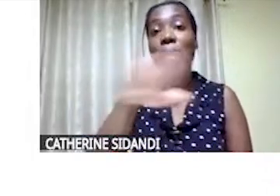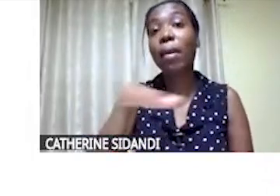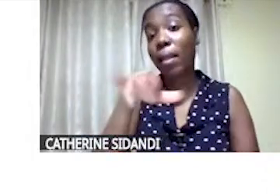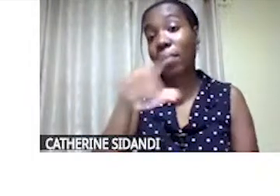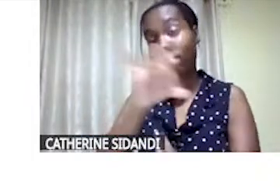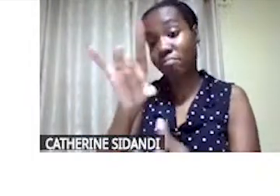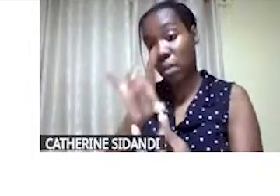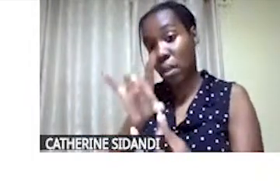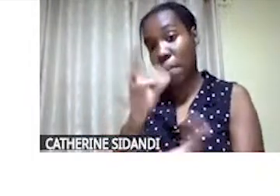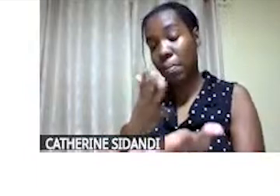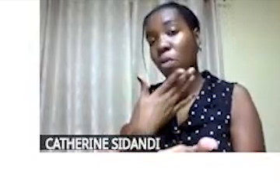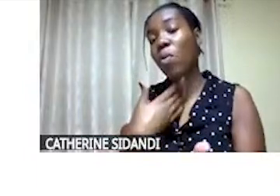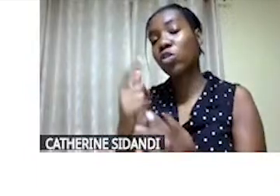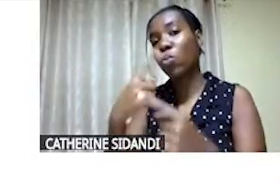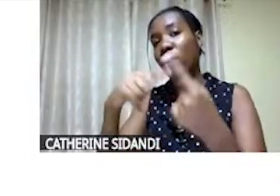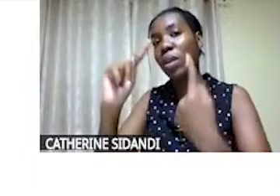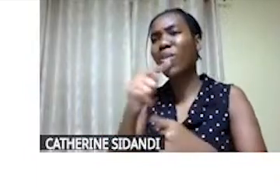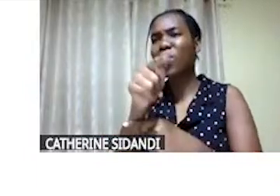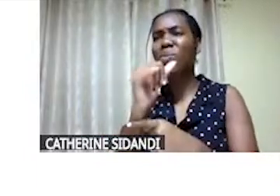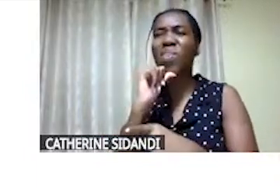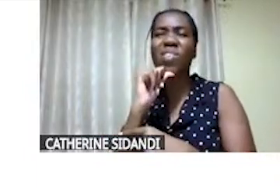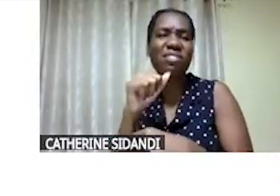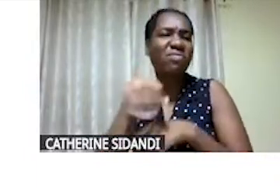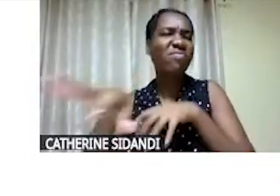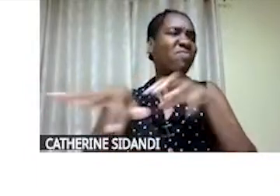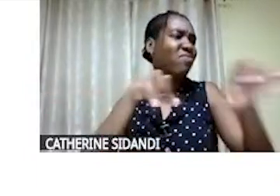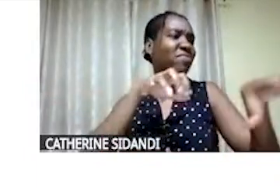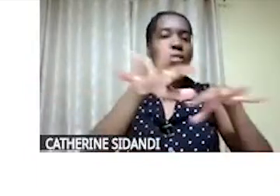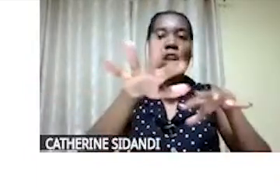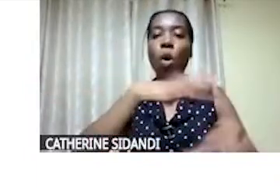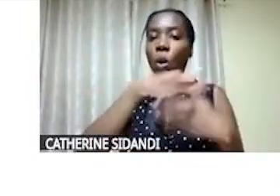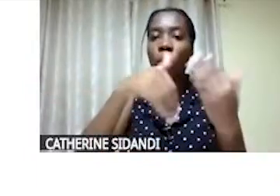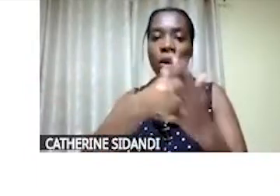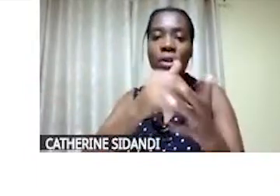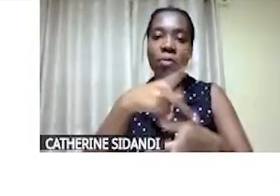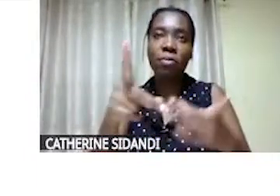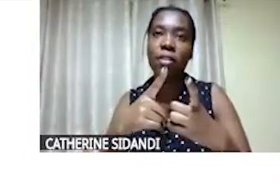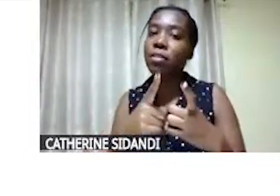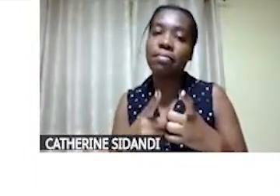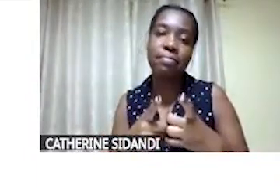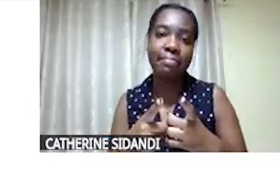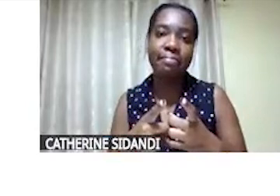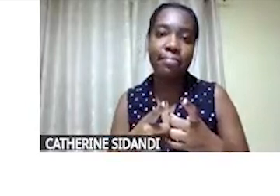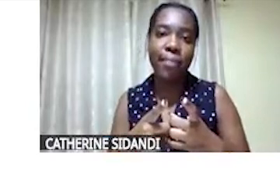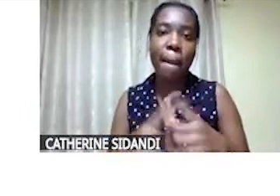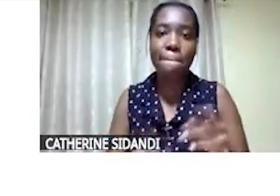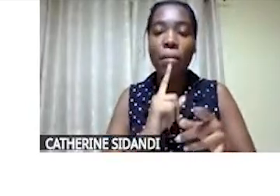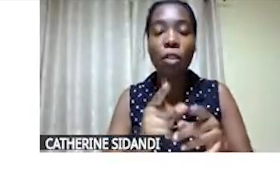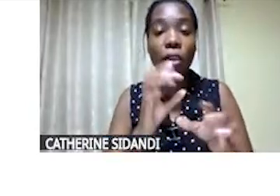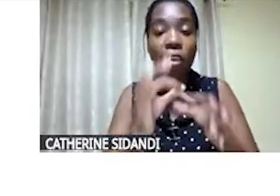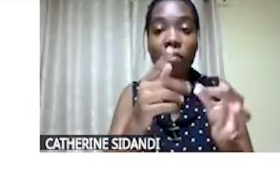you don't want to be everywhere. Yeah. Being everywhere will have you missing